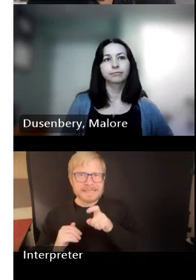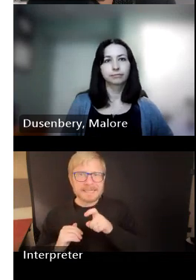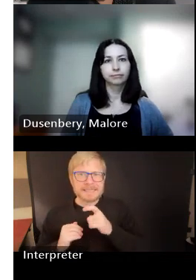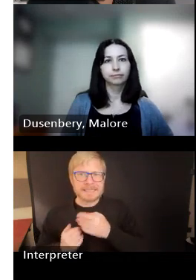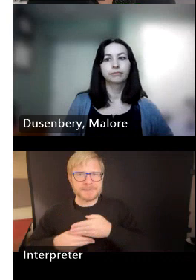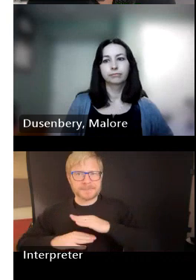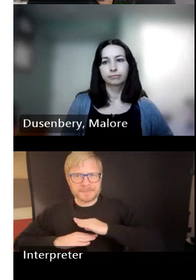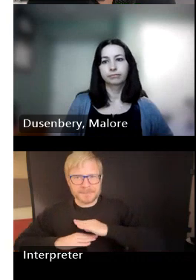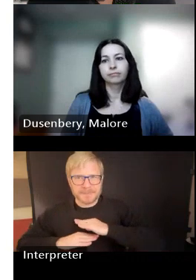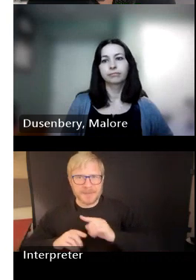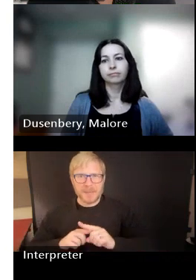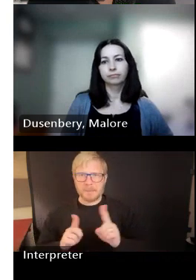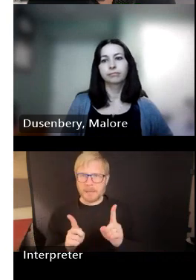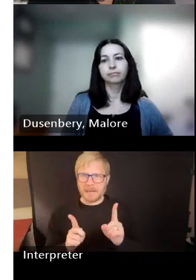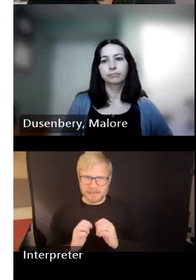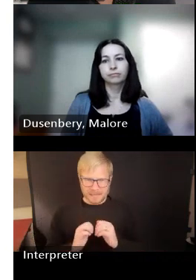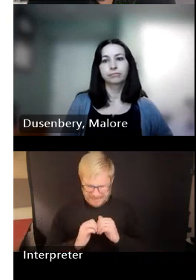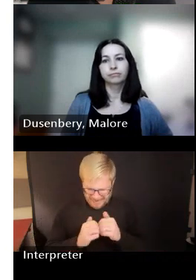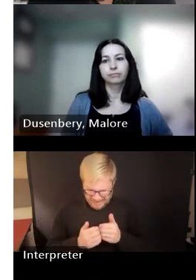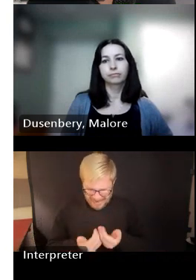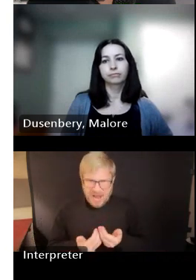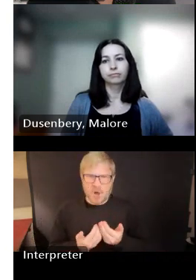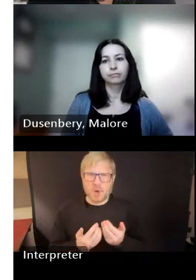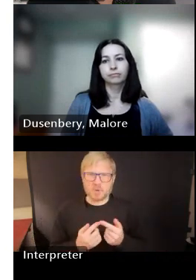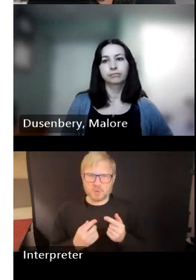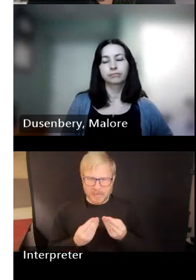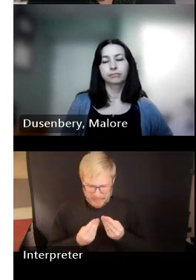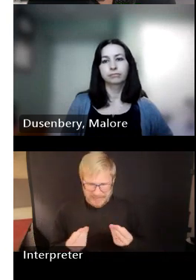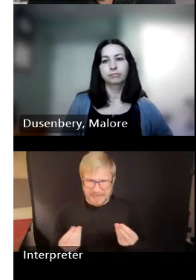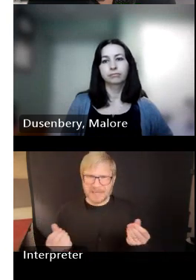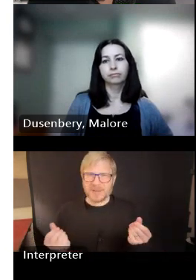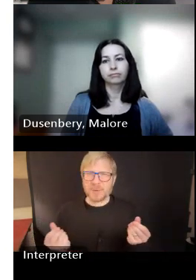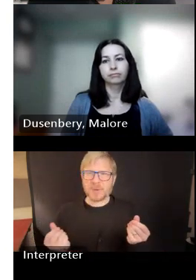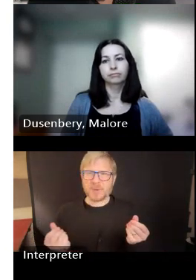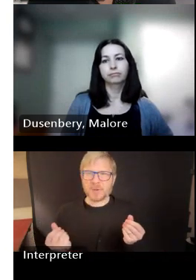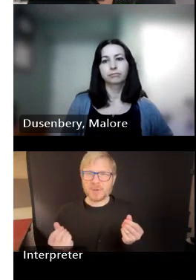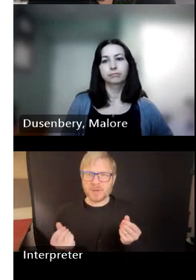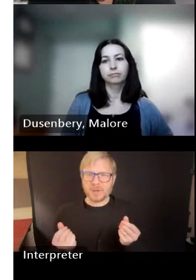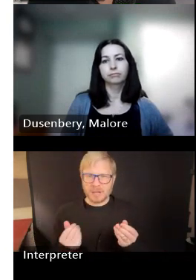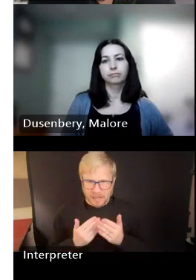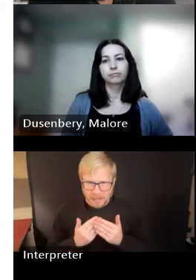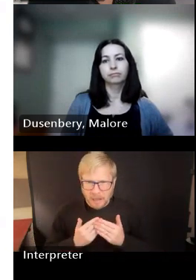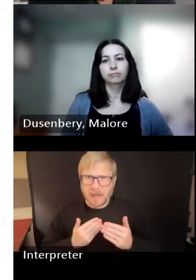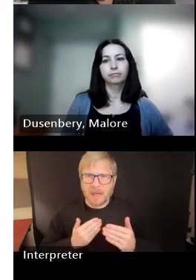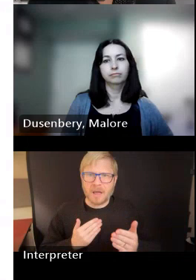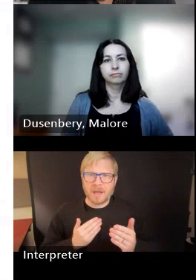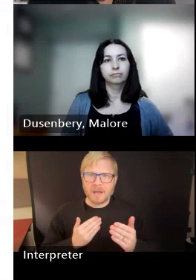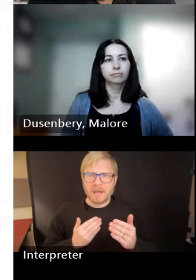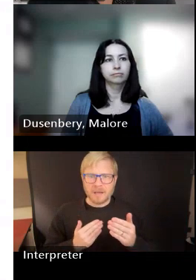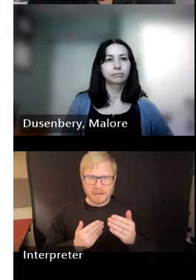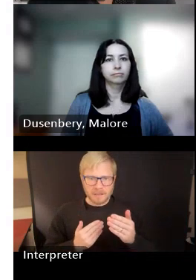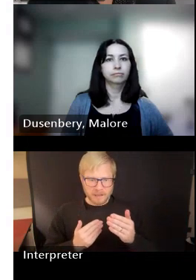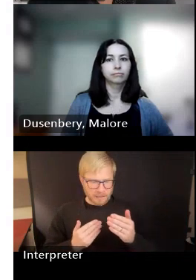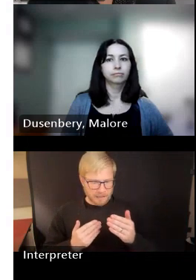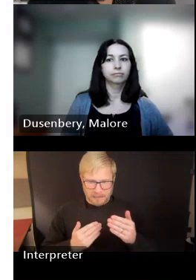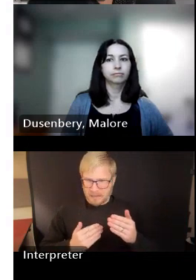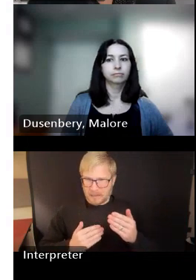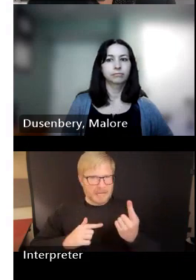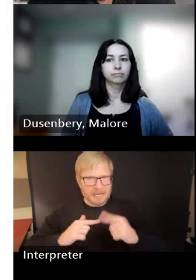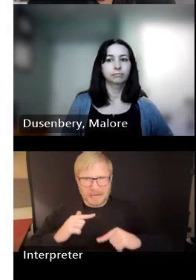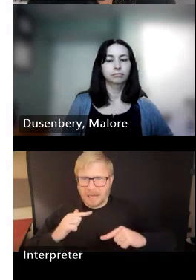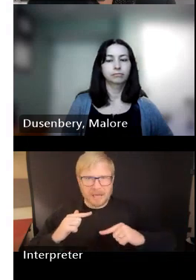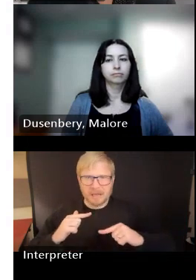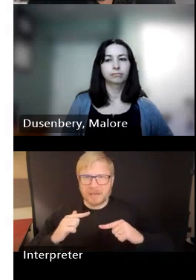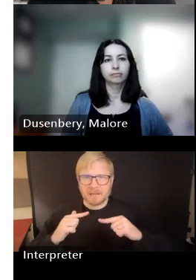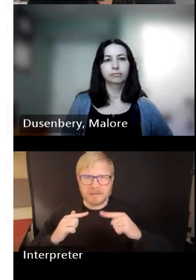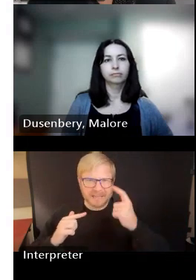getting to that process. So the ability to address their trauma is still an unmet need that we heard. And then also, our study